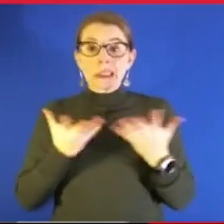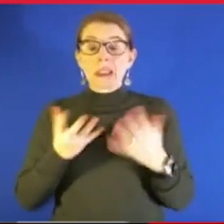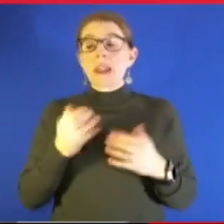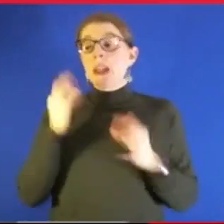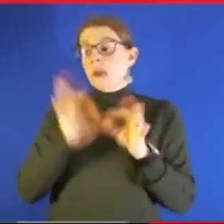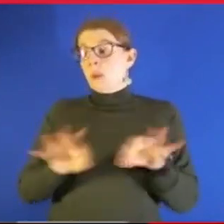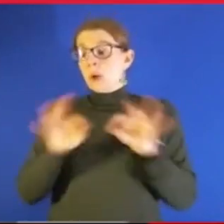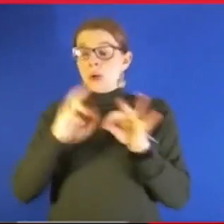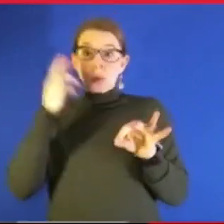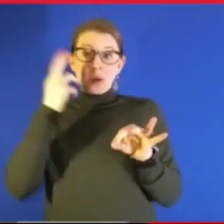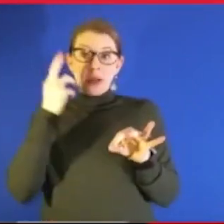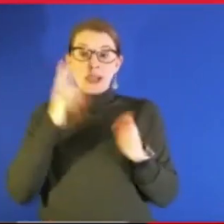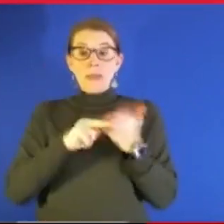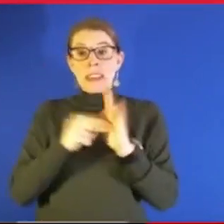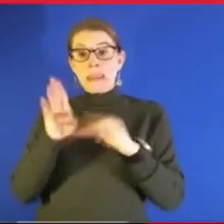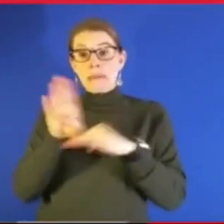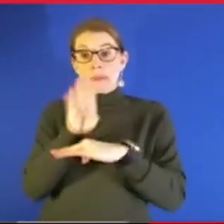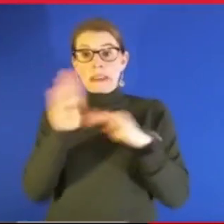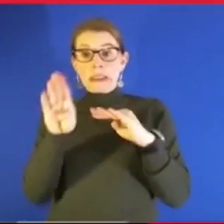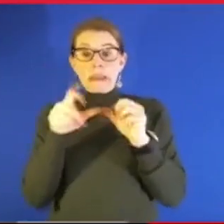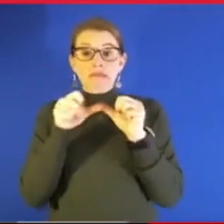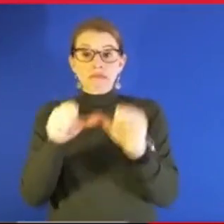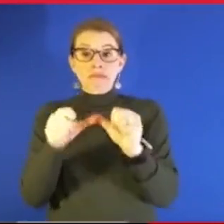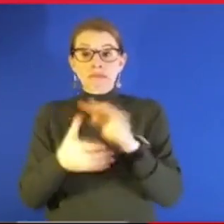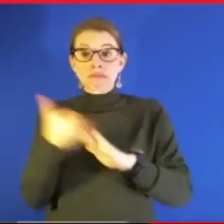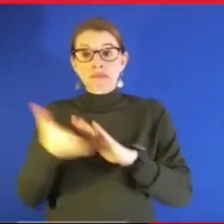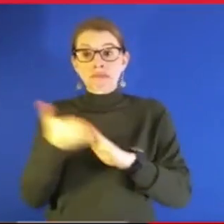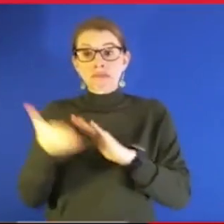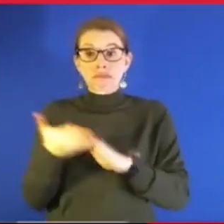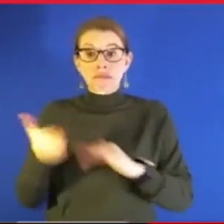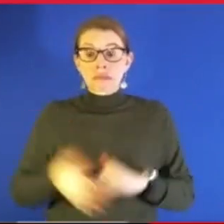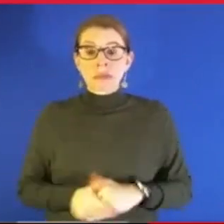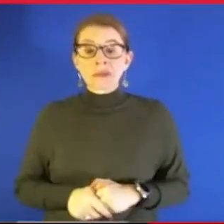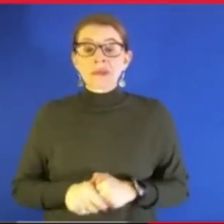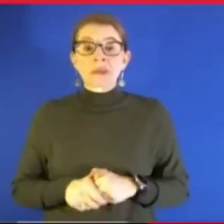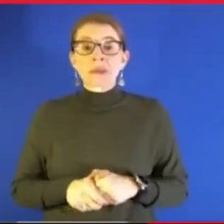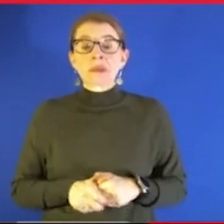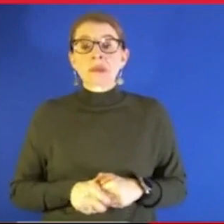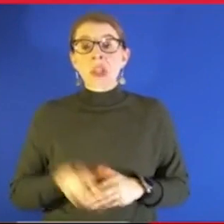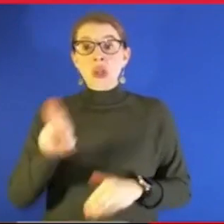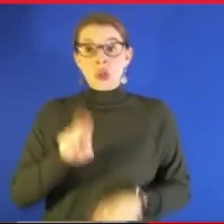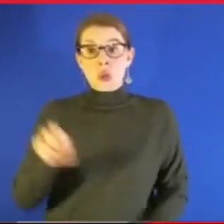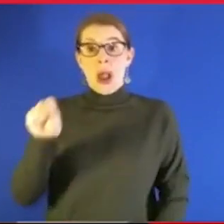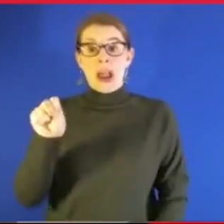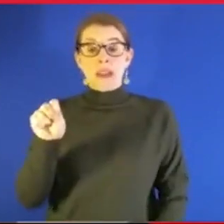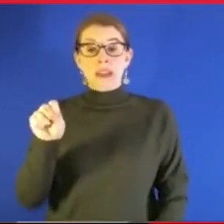something about keeping business open. And if you look at it in the U.S.,